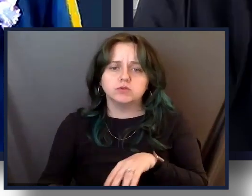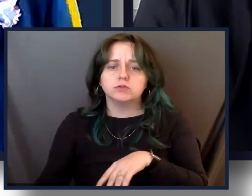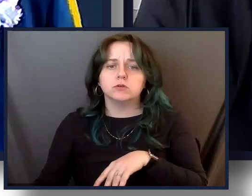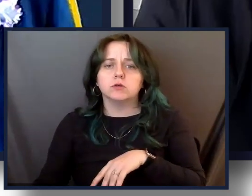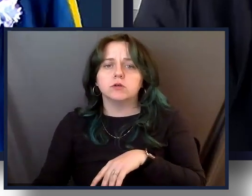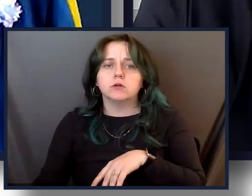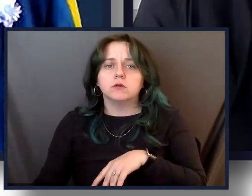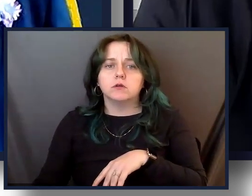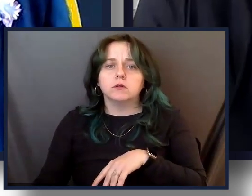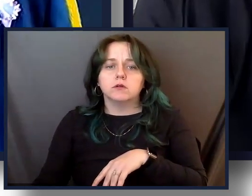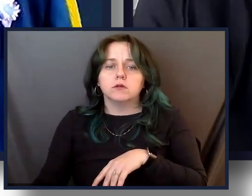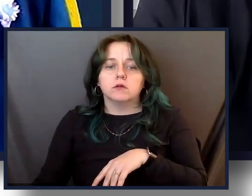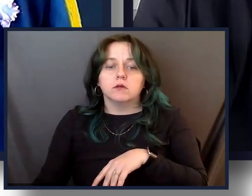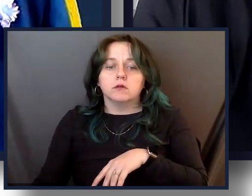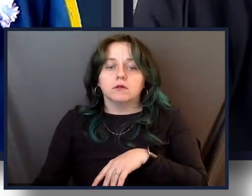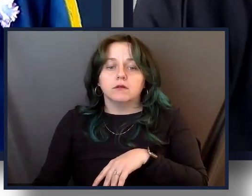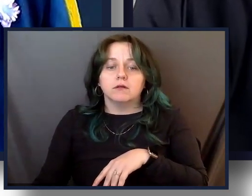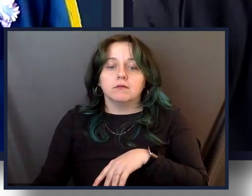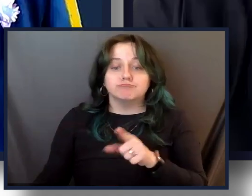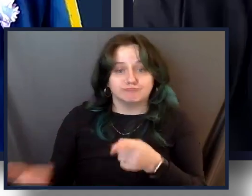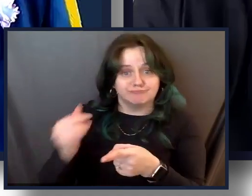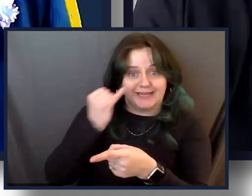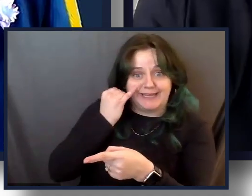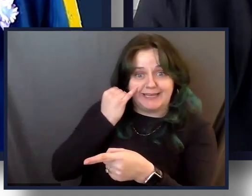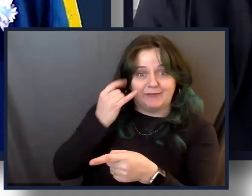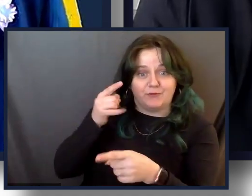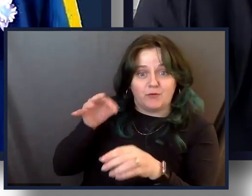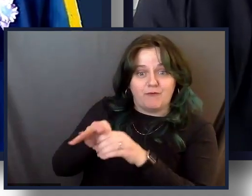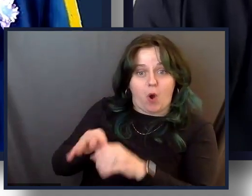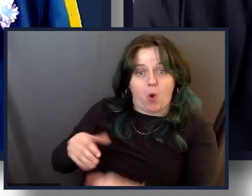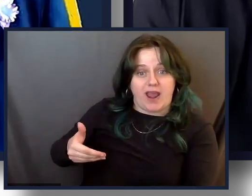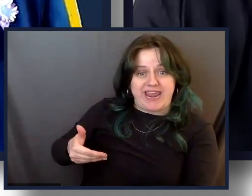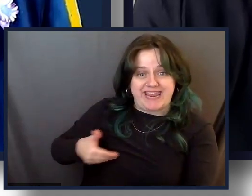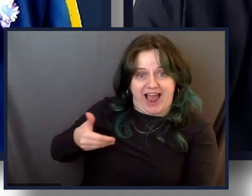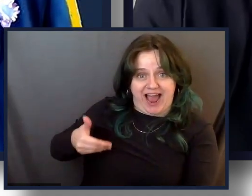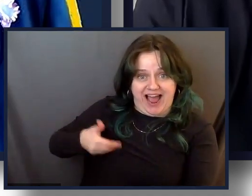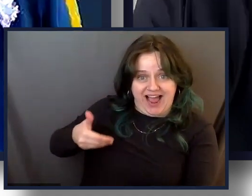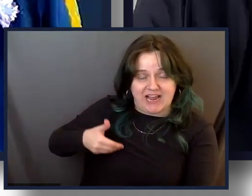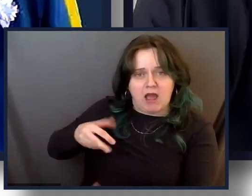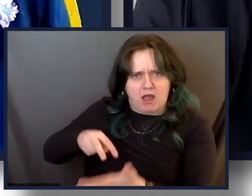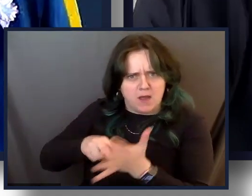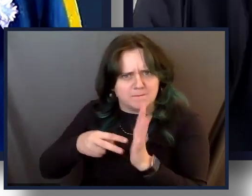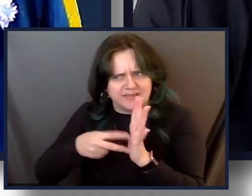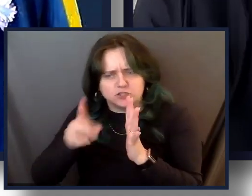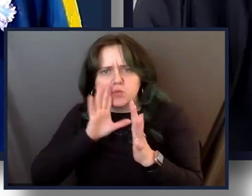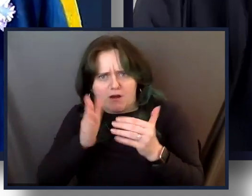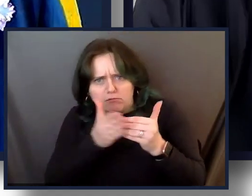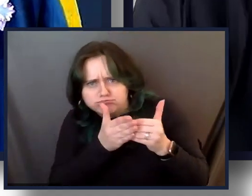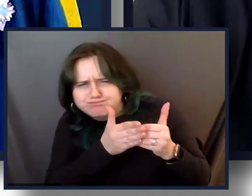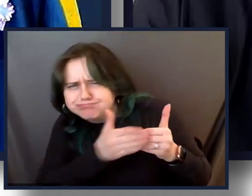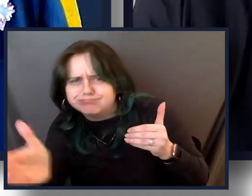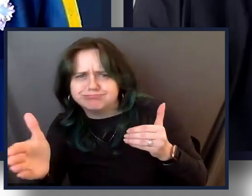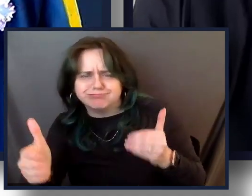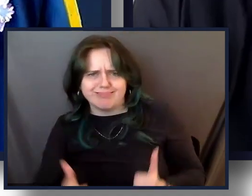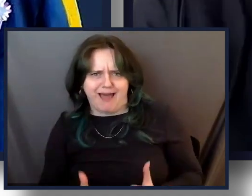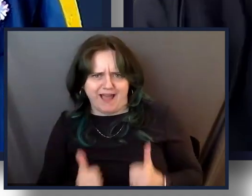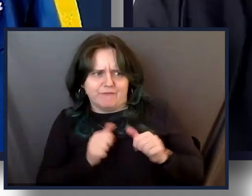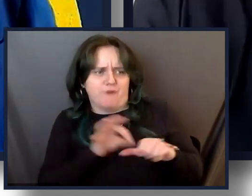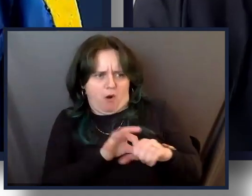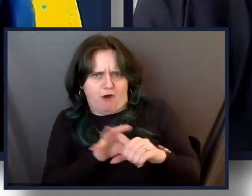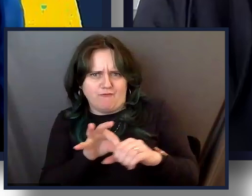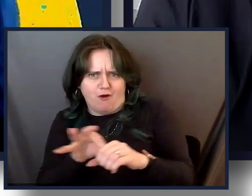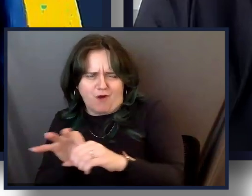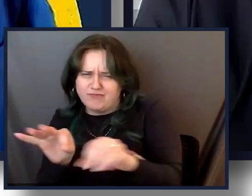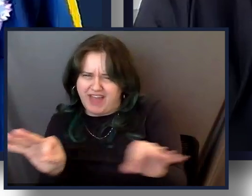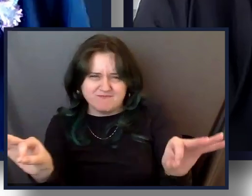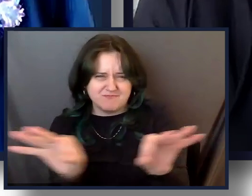as a young person, you tend to continue to vote throughout your life. So voting is important. And if you look